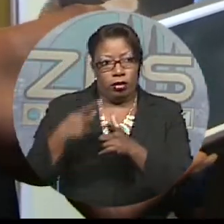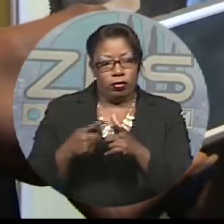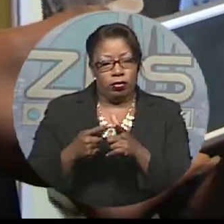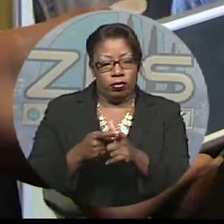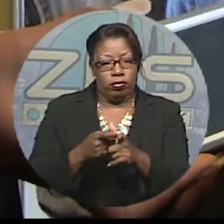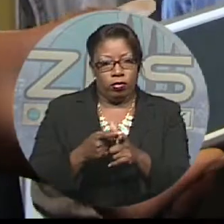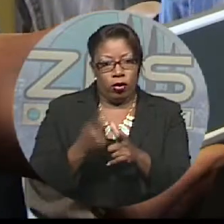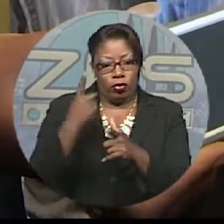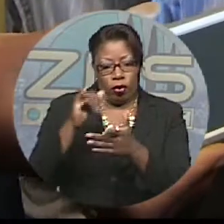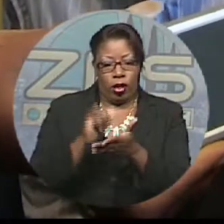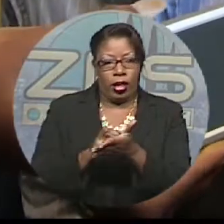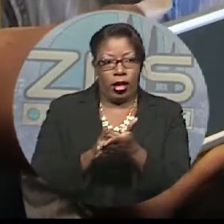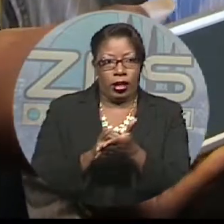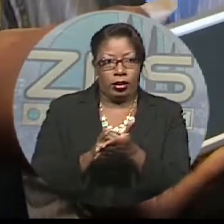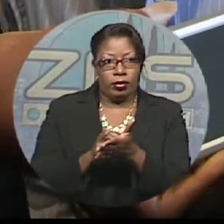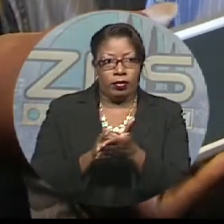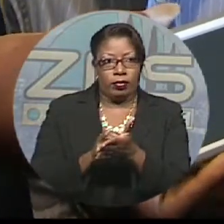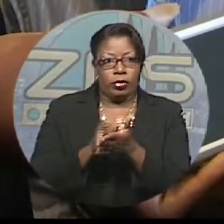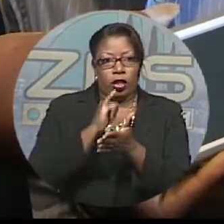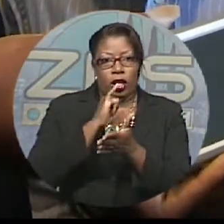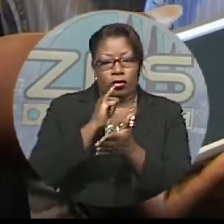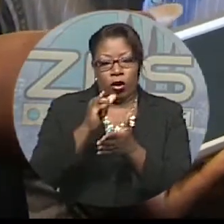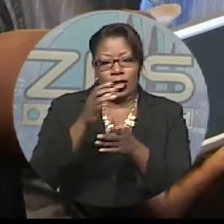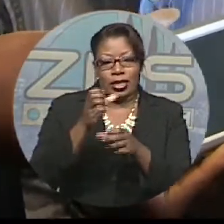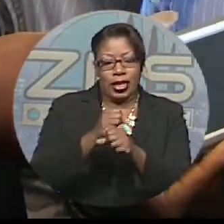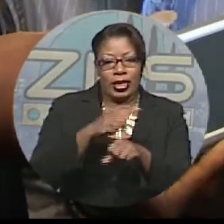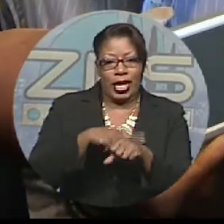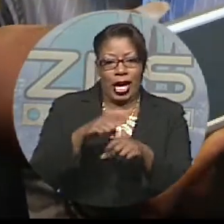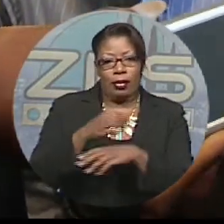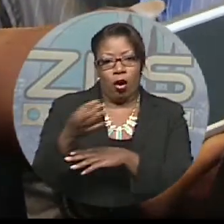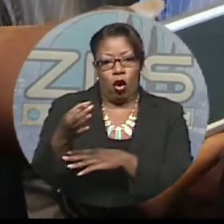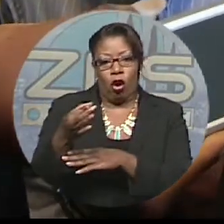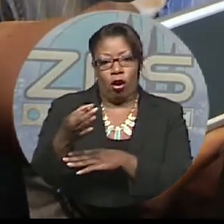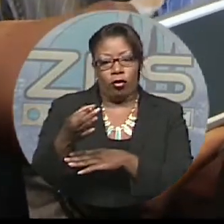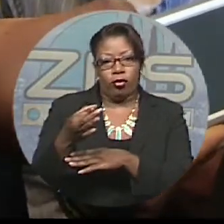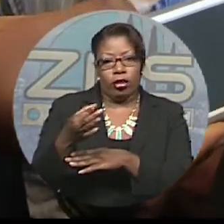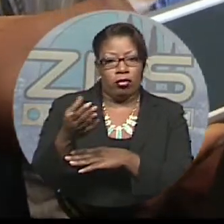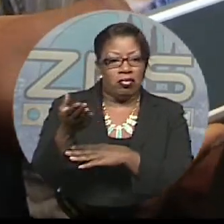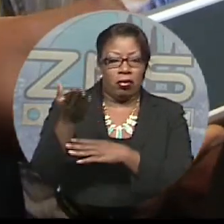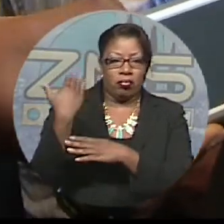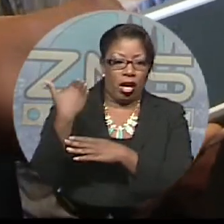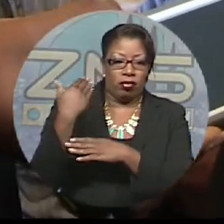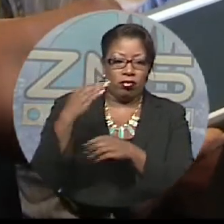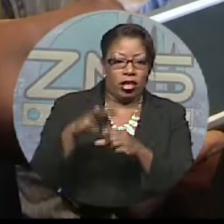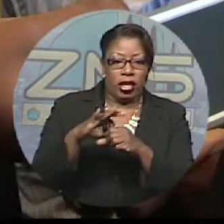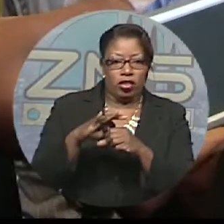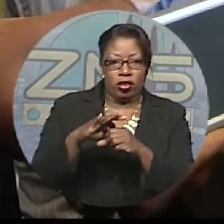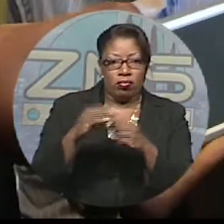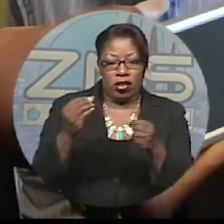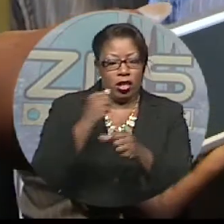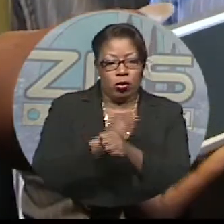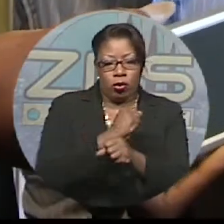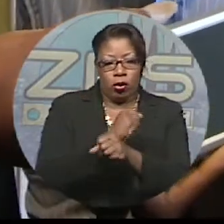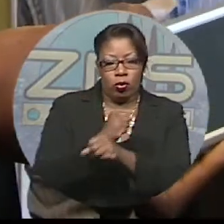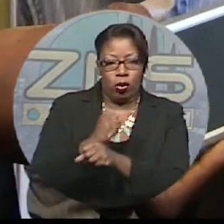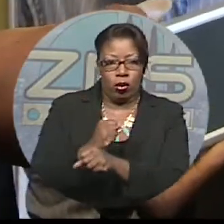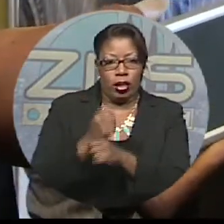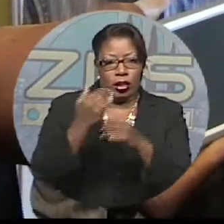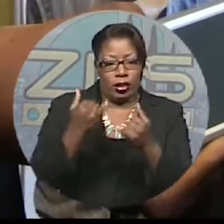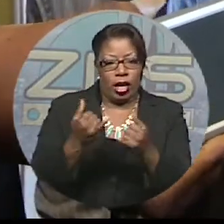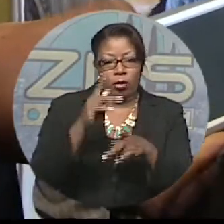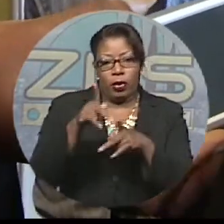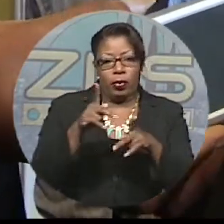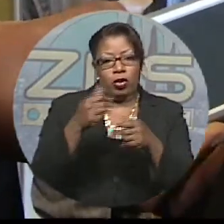all the time. And I have not taken a day off since the elections. I'm driving the government in this regard. There are going to be people who